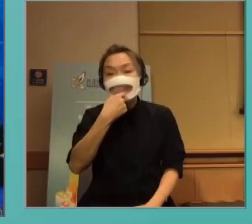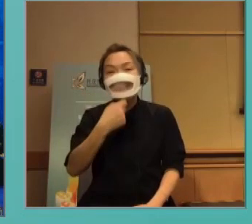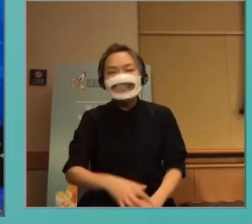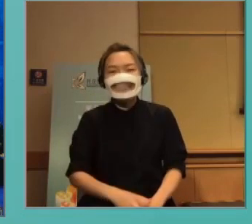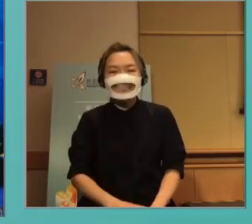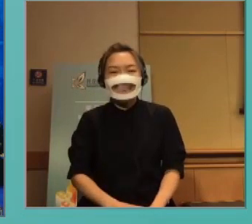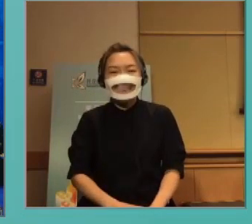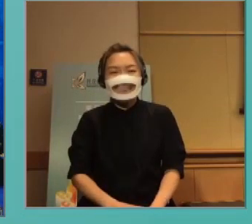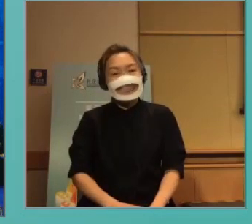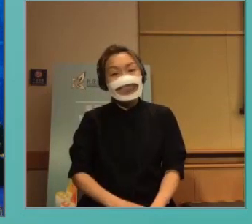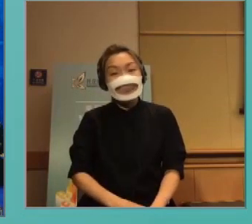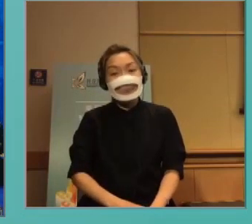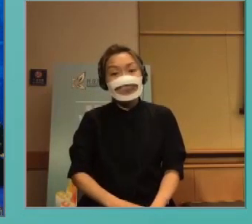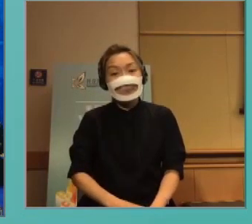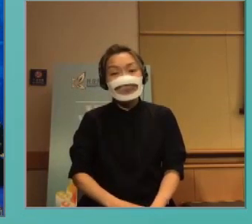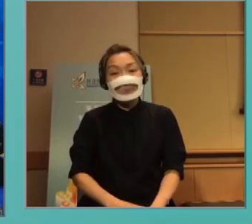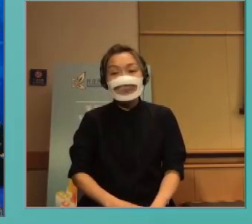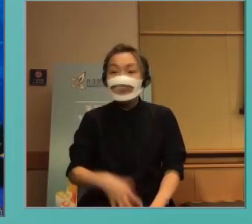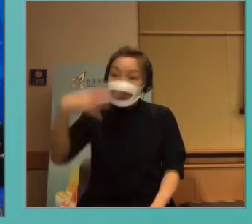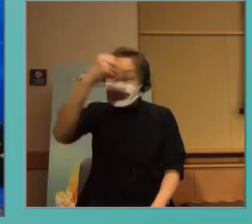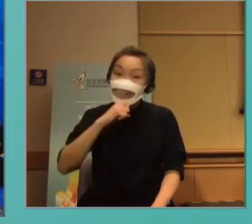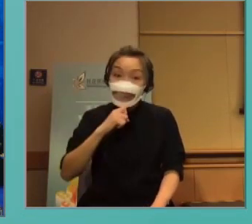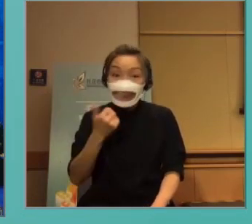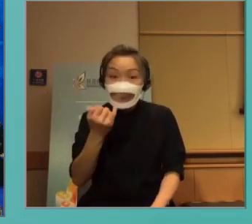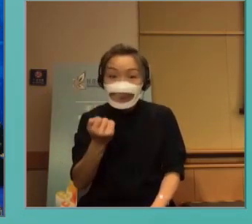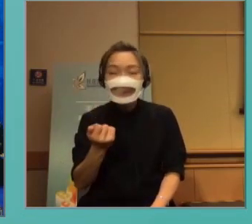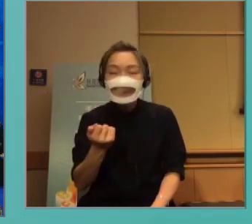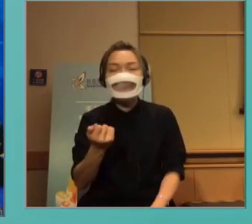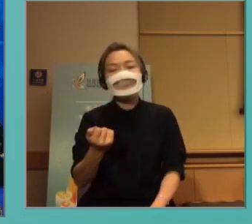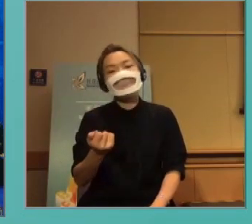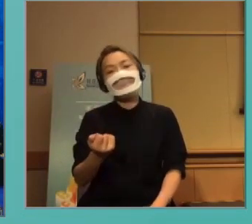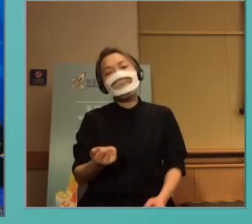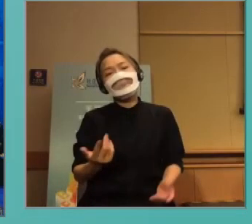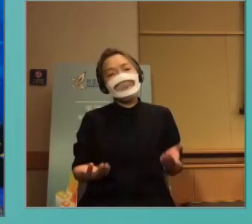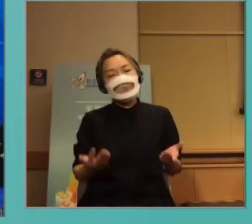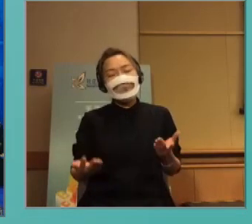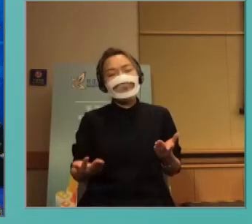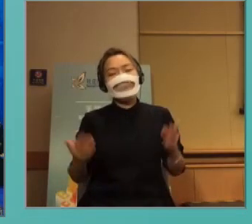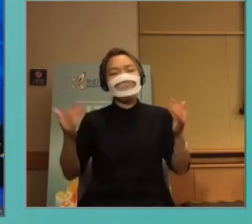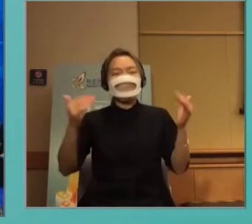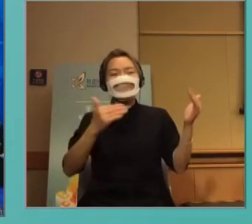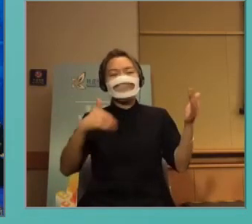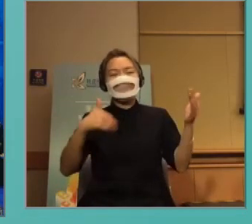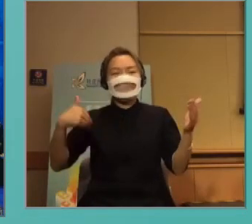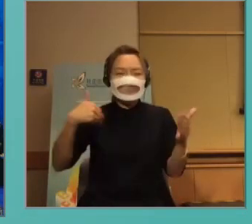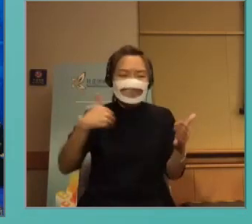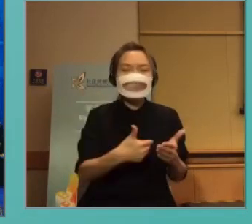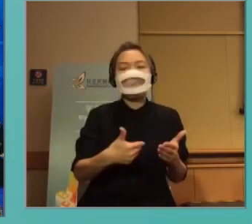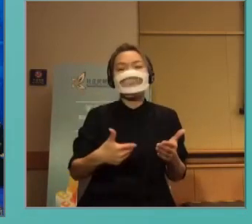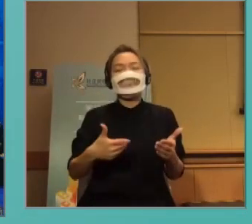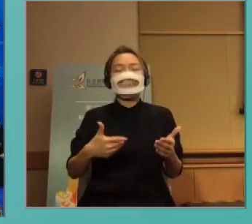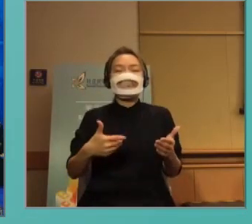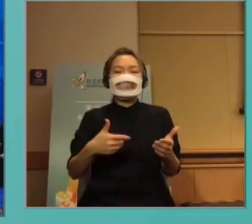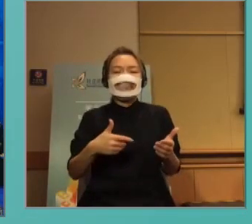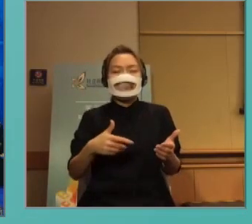think, mentally speaking, we're here. I think of blockchain not just as a ledger. Yes, it is a ledger, it's a digital